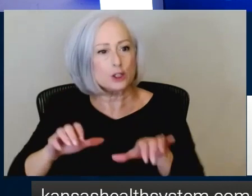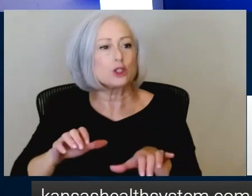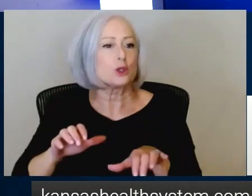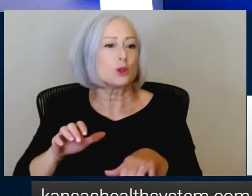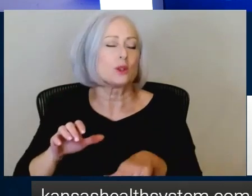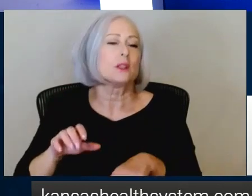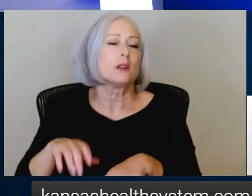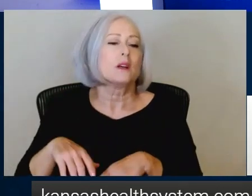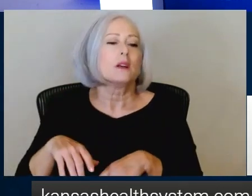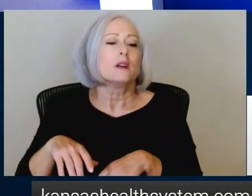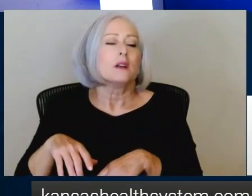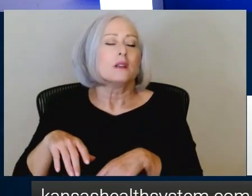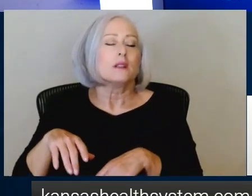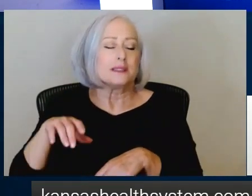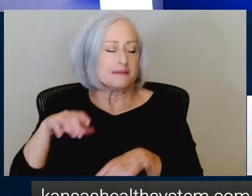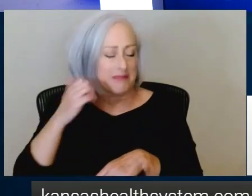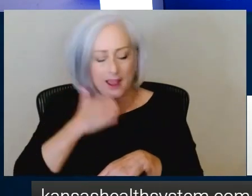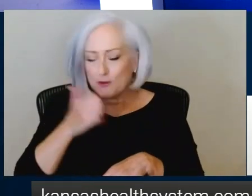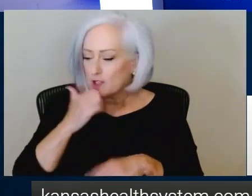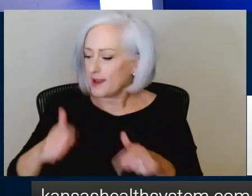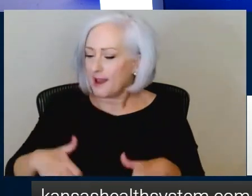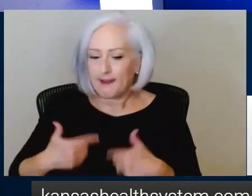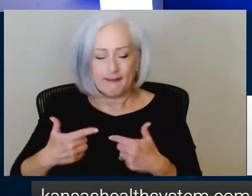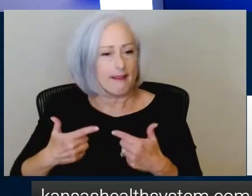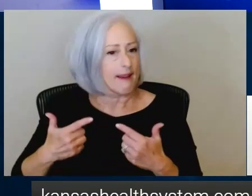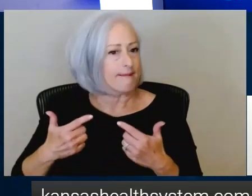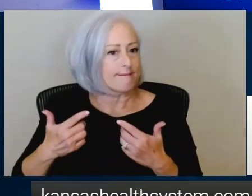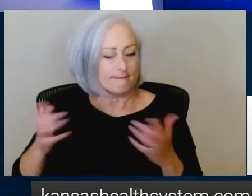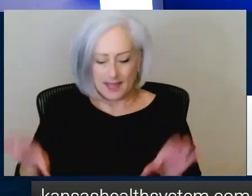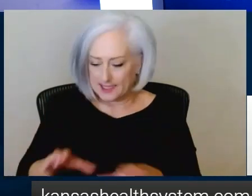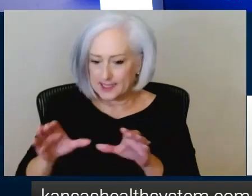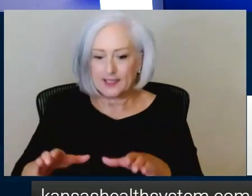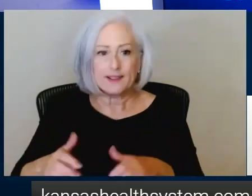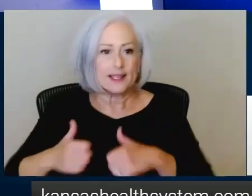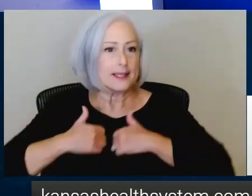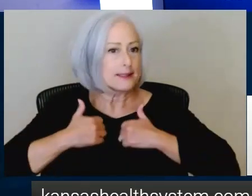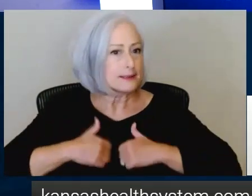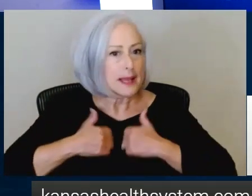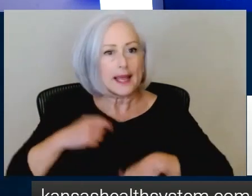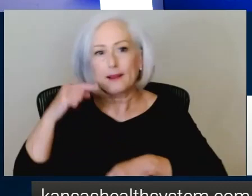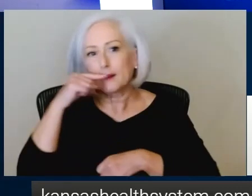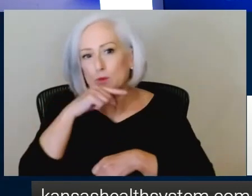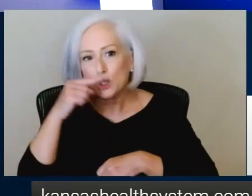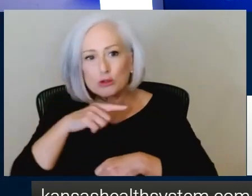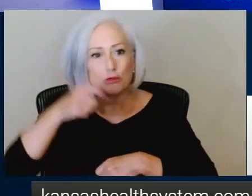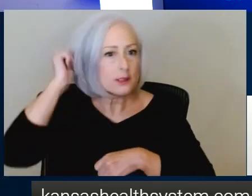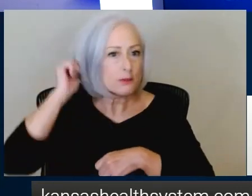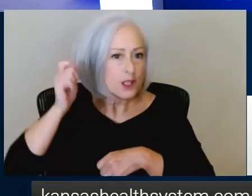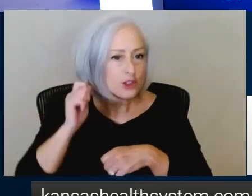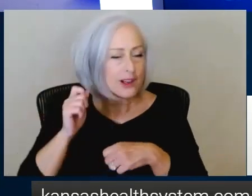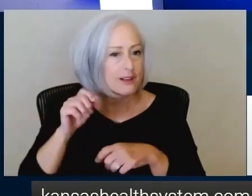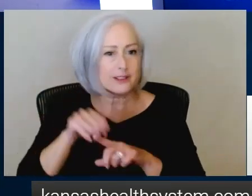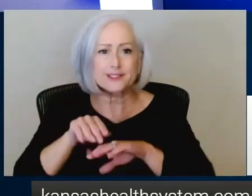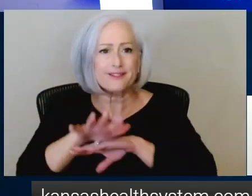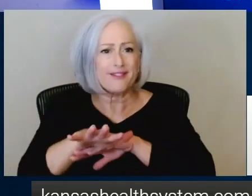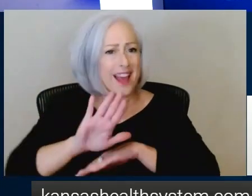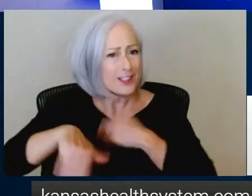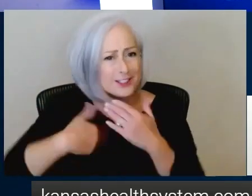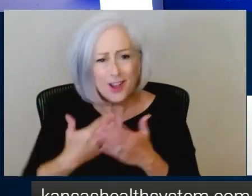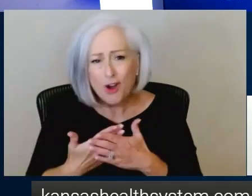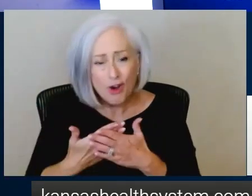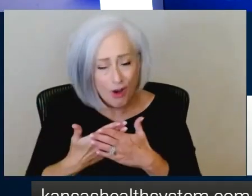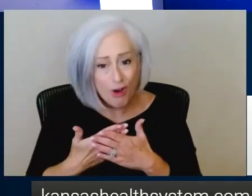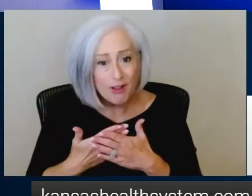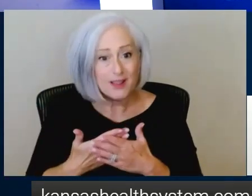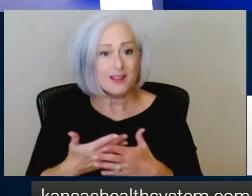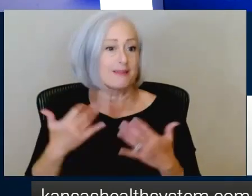sewing, eating, bathing, brushing your teeth. I mean, there's just so many things that this can affect. And the glory of this is that it is now